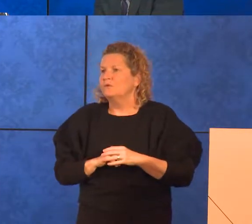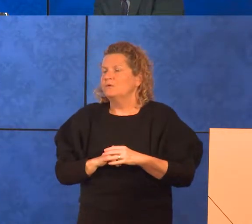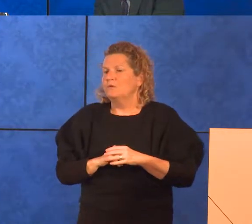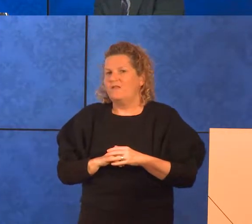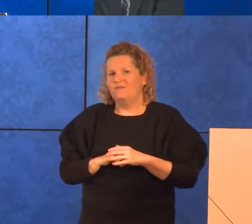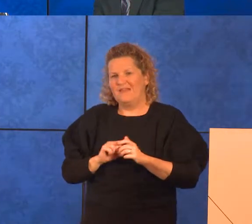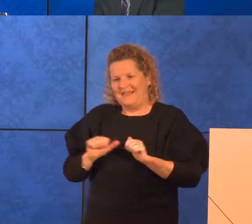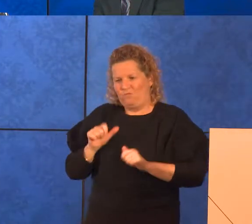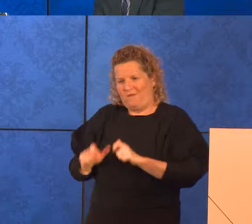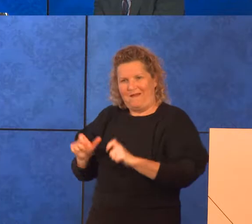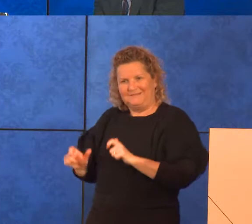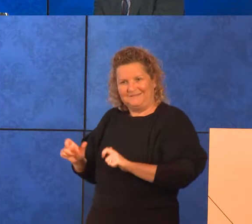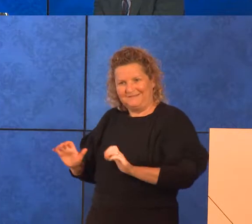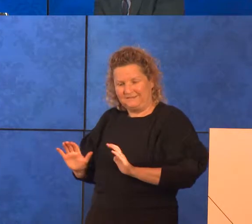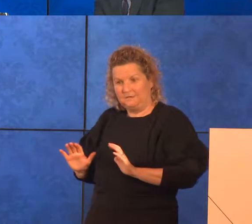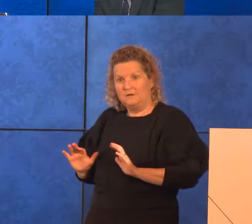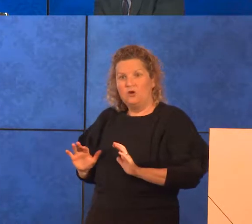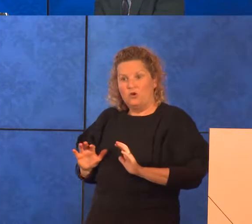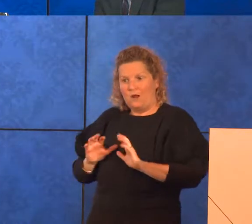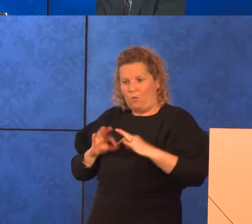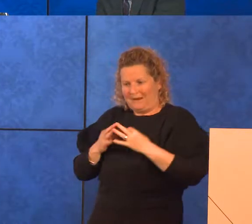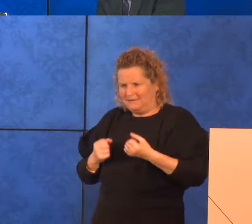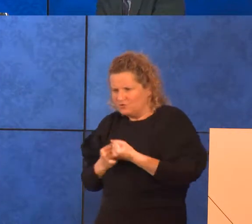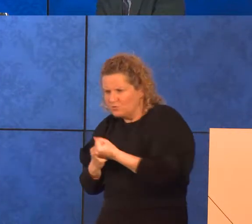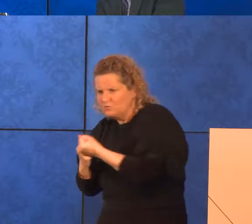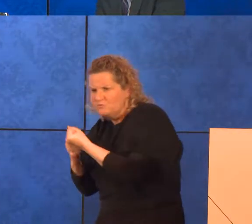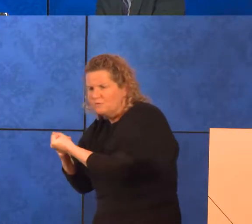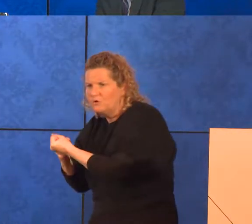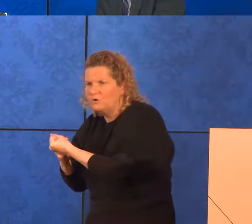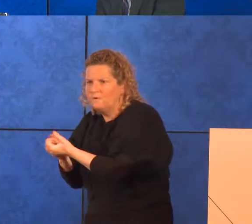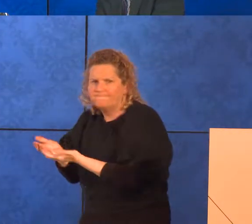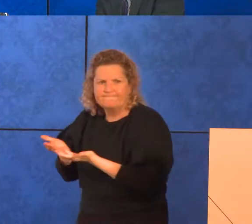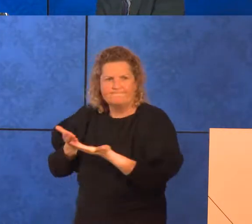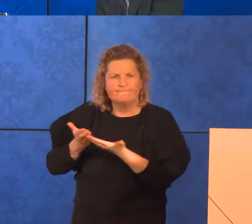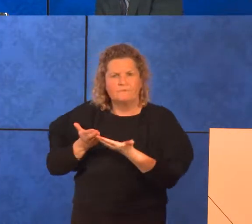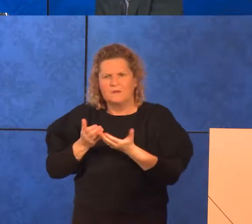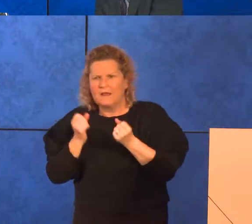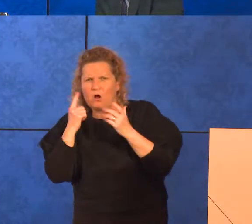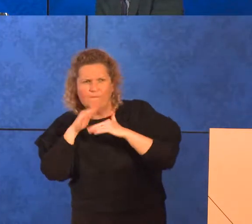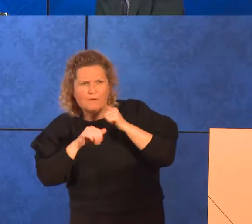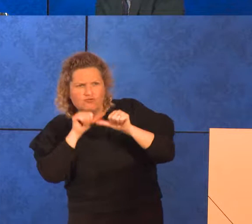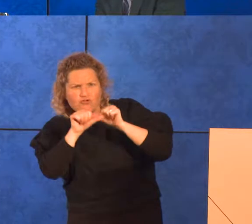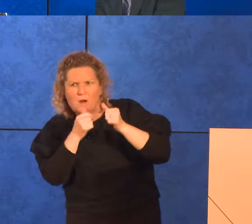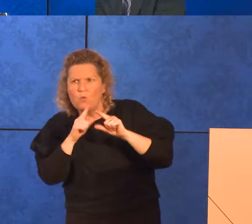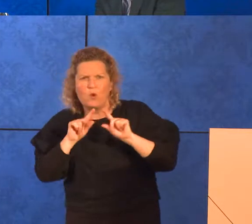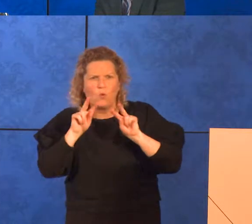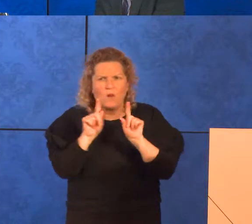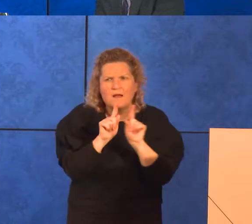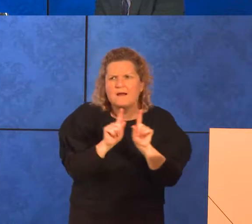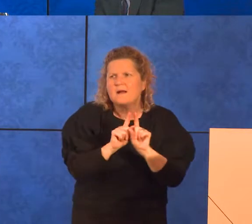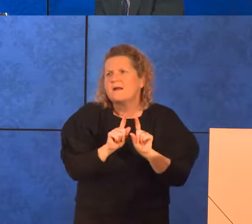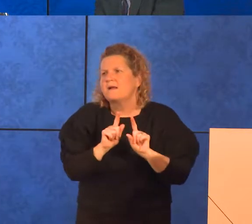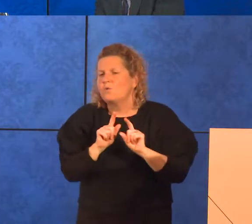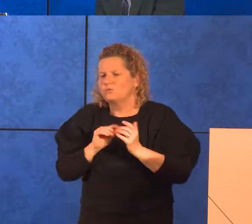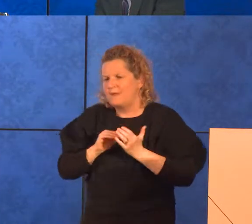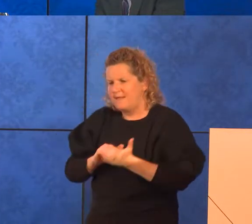of our centre, and supported them through that process by helping them with understanding what the process would look like, and then